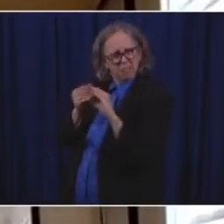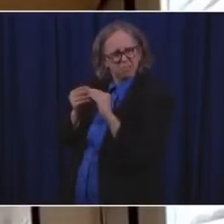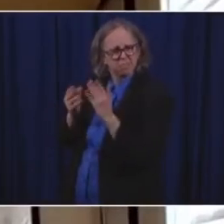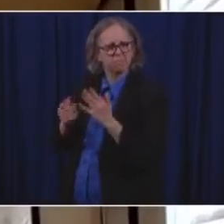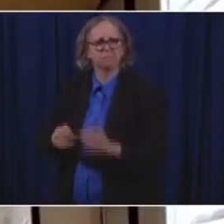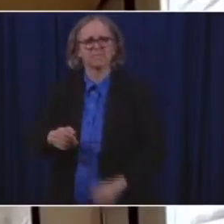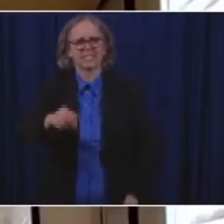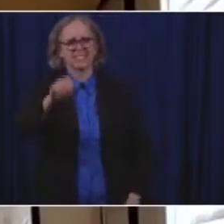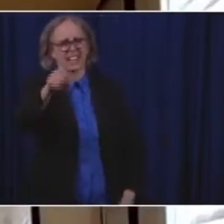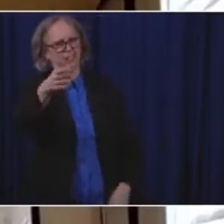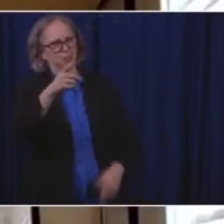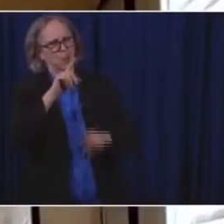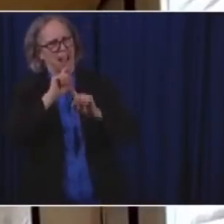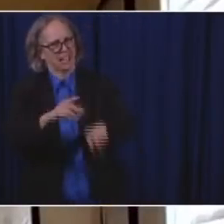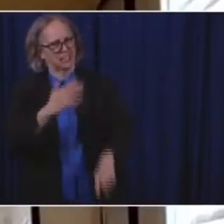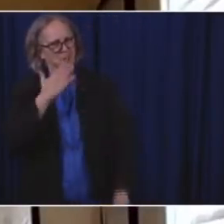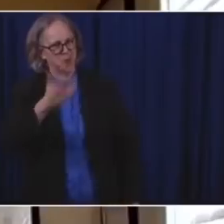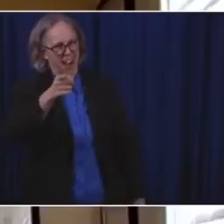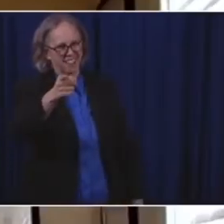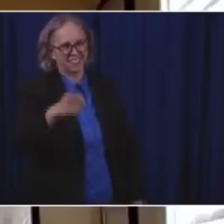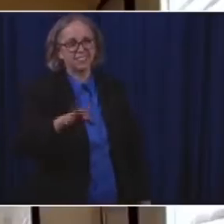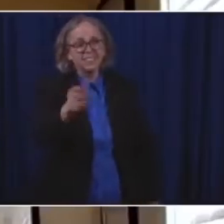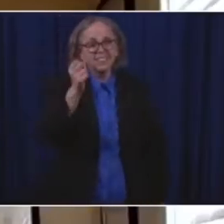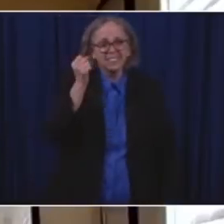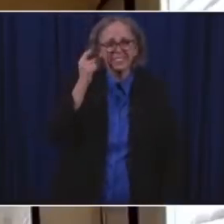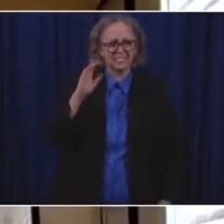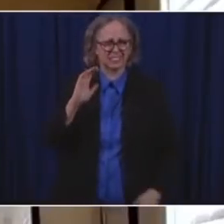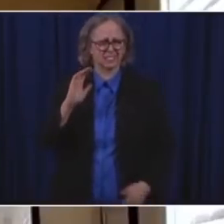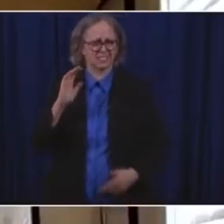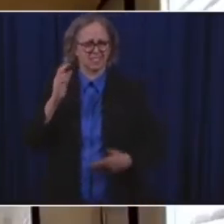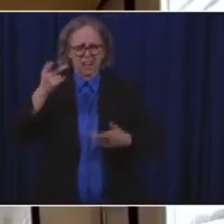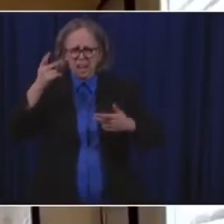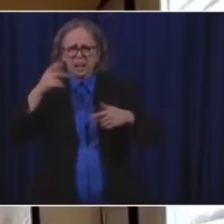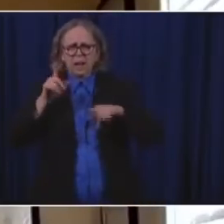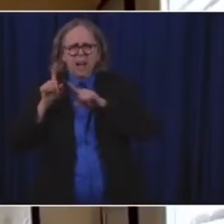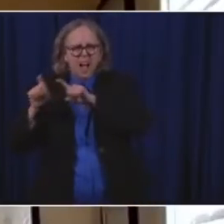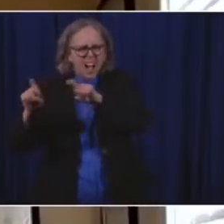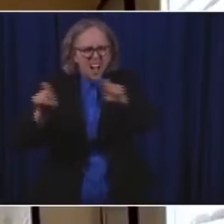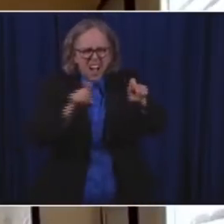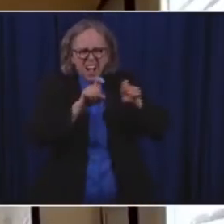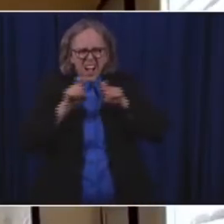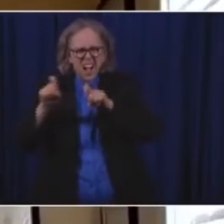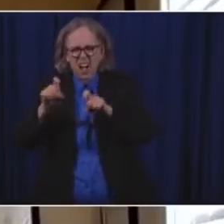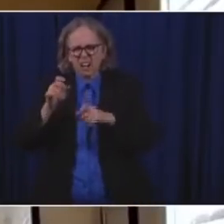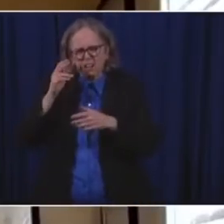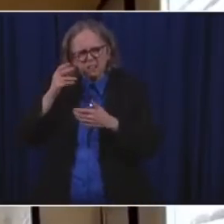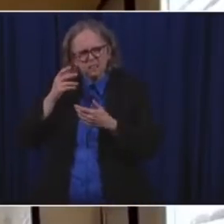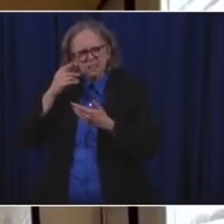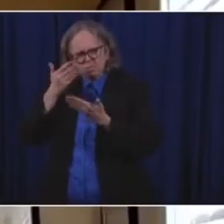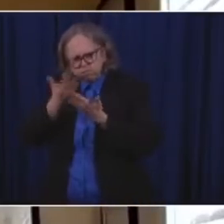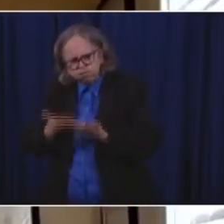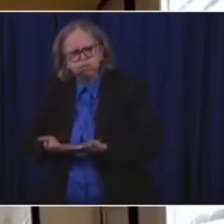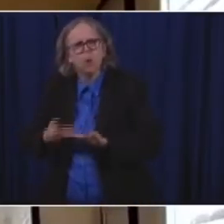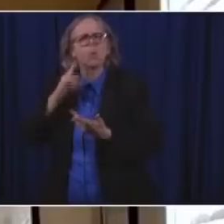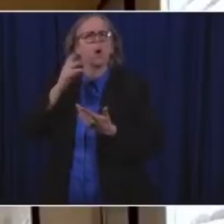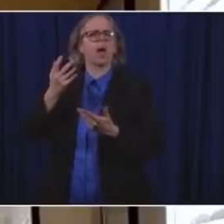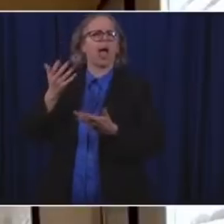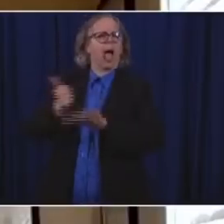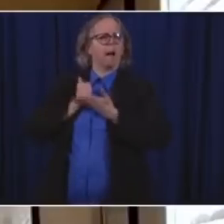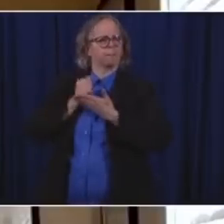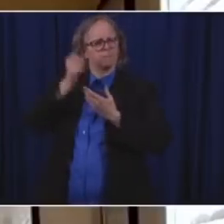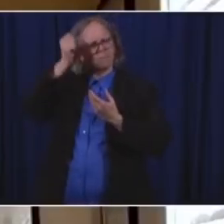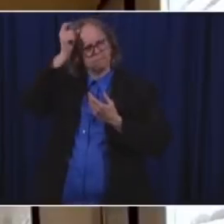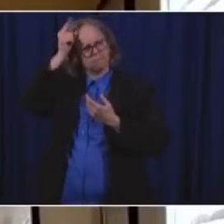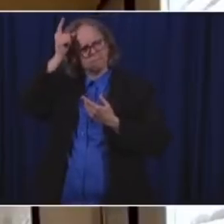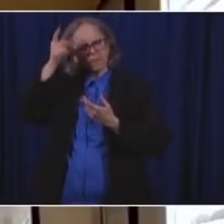reality is that it's our surveillance tools that will begin to tell us that we're getting to herd immunity. No one